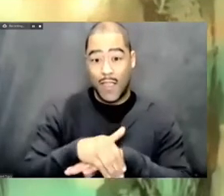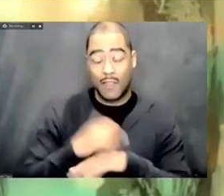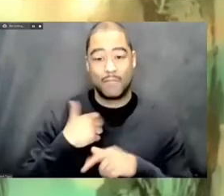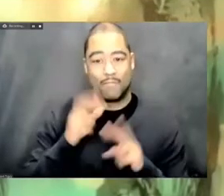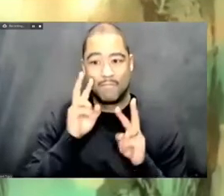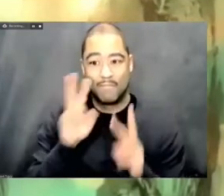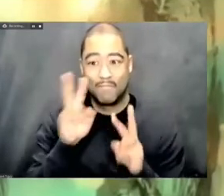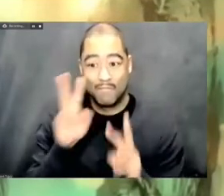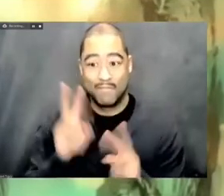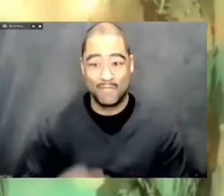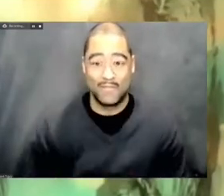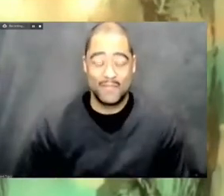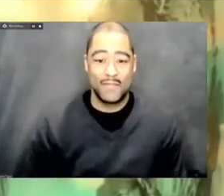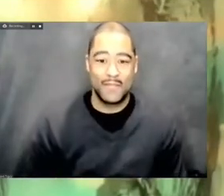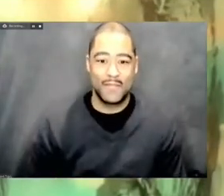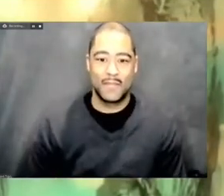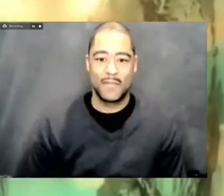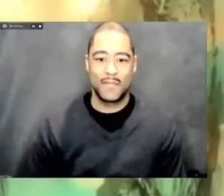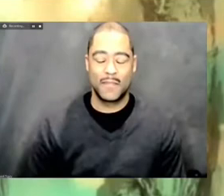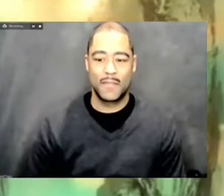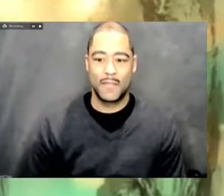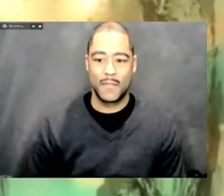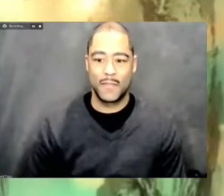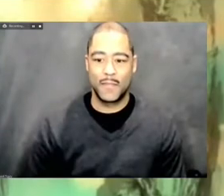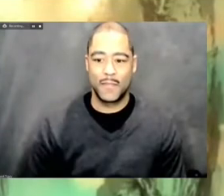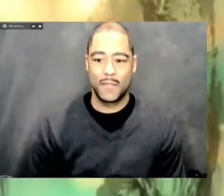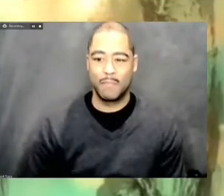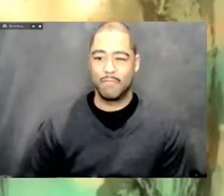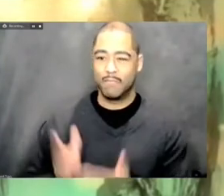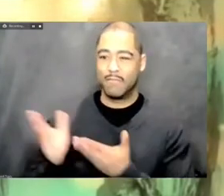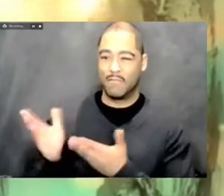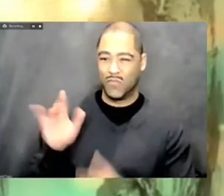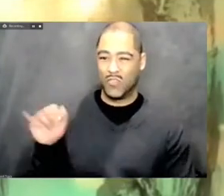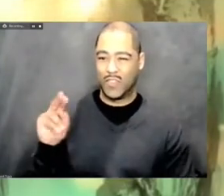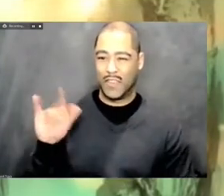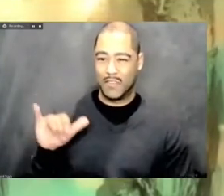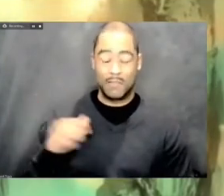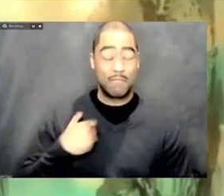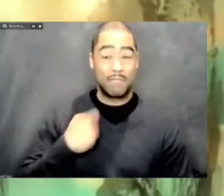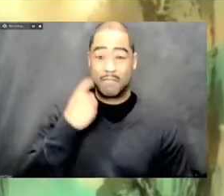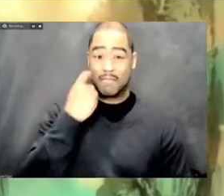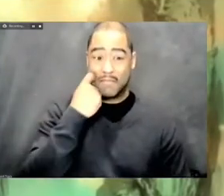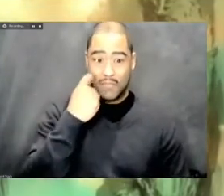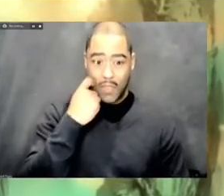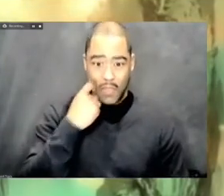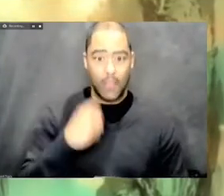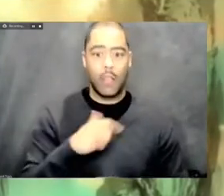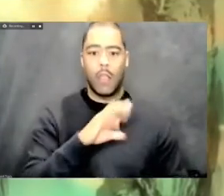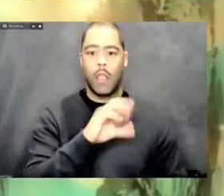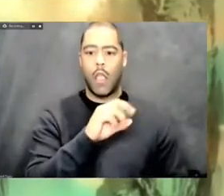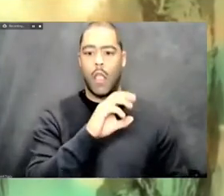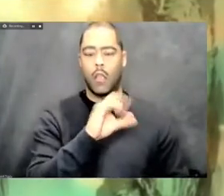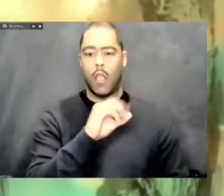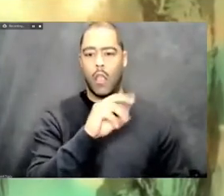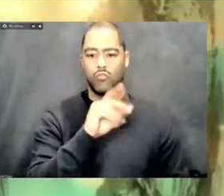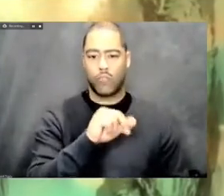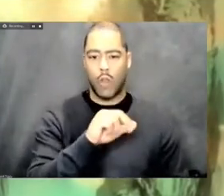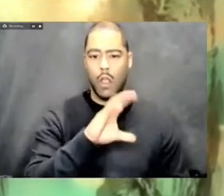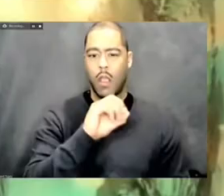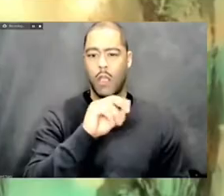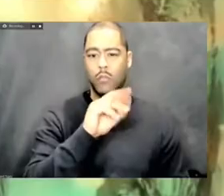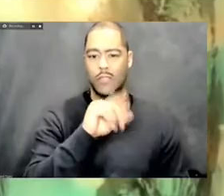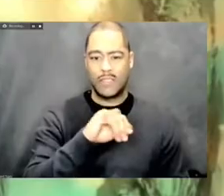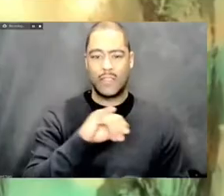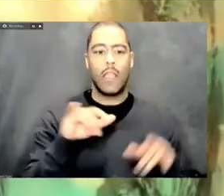Well, I just came to the job of Arts and Culture Commission of Contra Costa County Managing Director in August, and I've been so inspired by